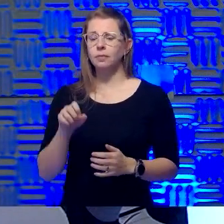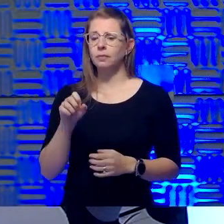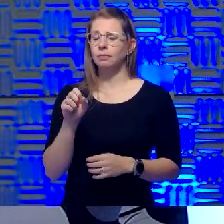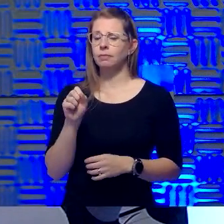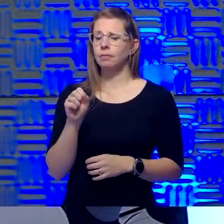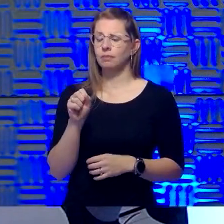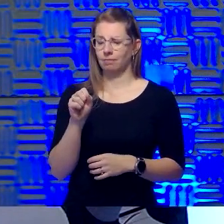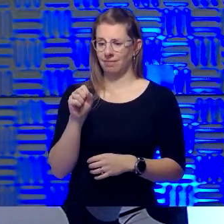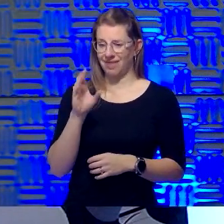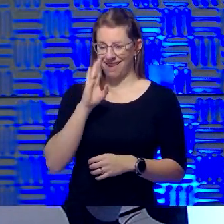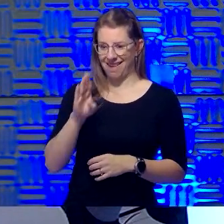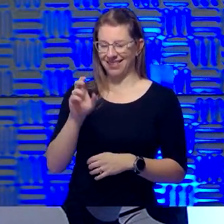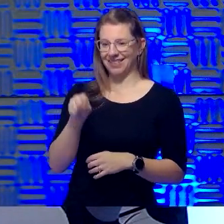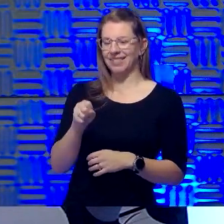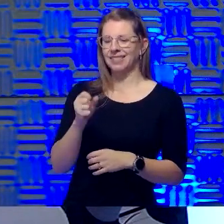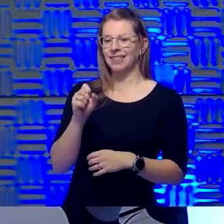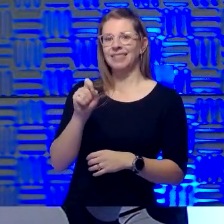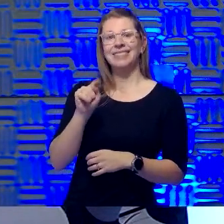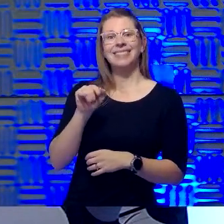morning. This is Nate. Hi, Nate.